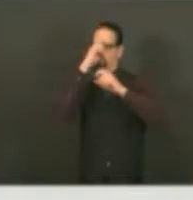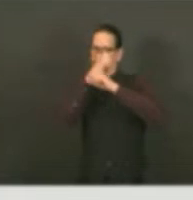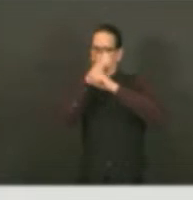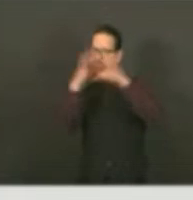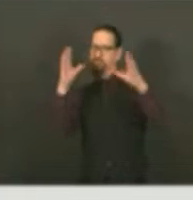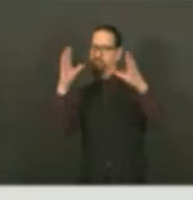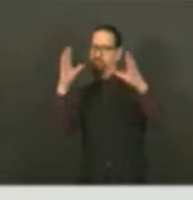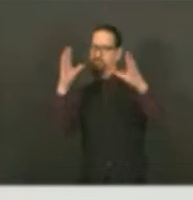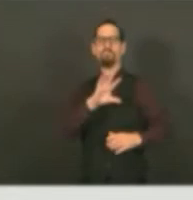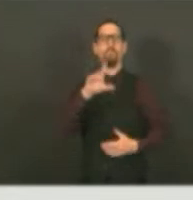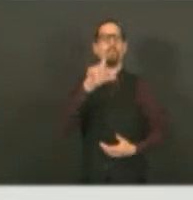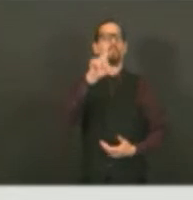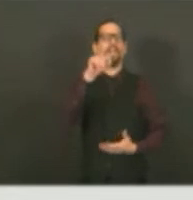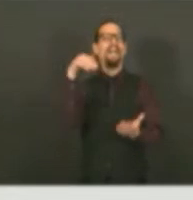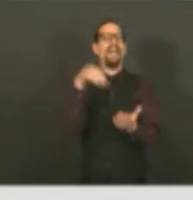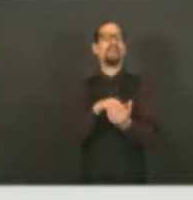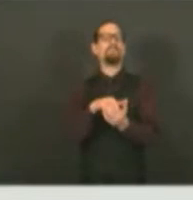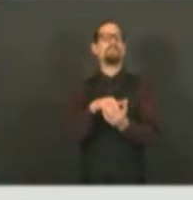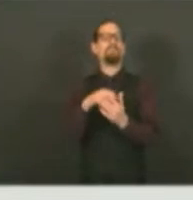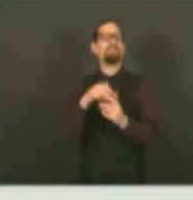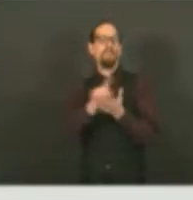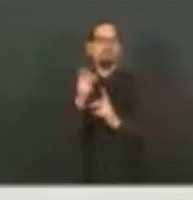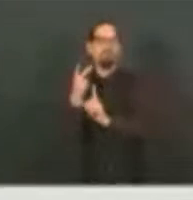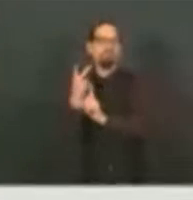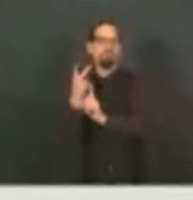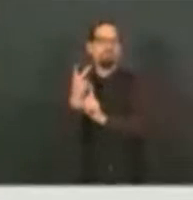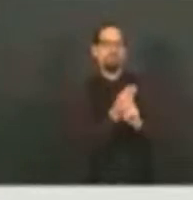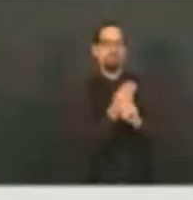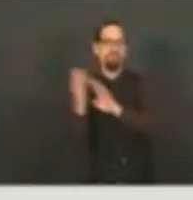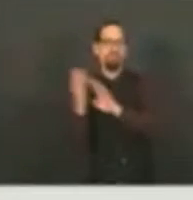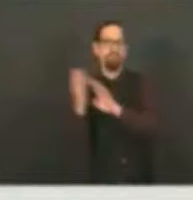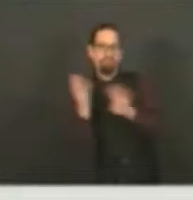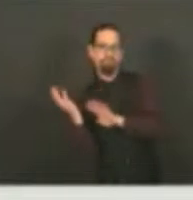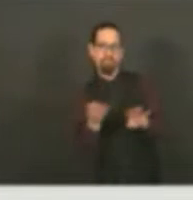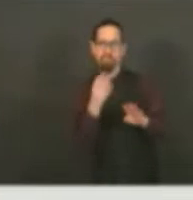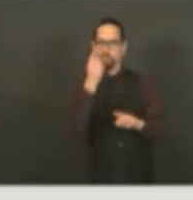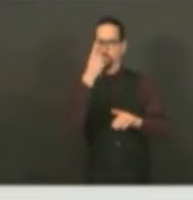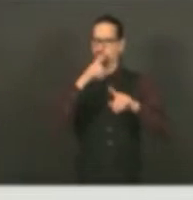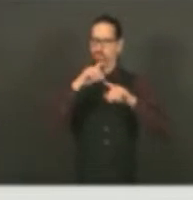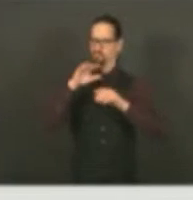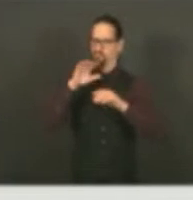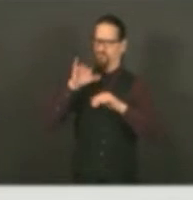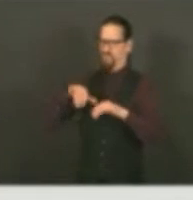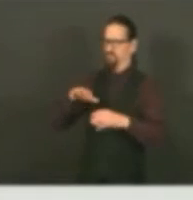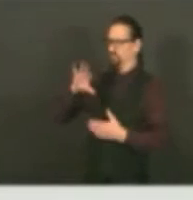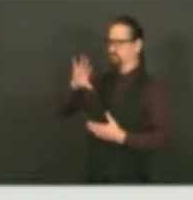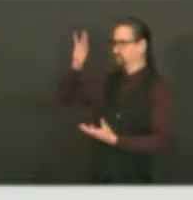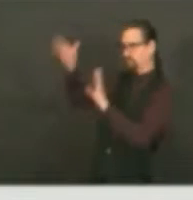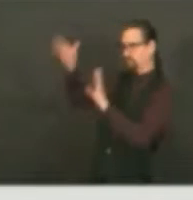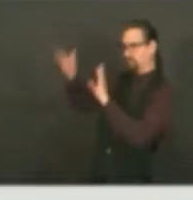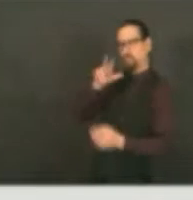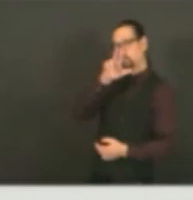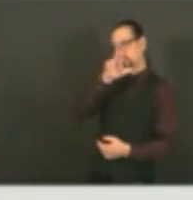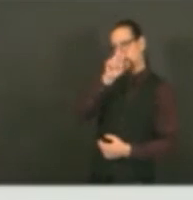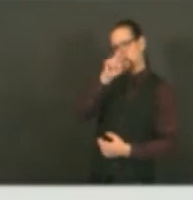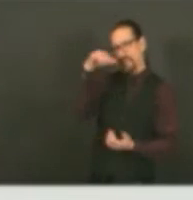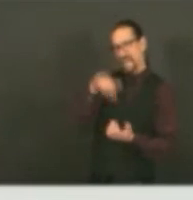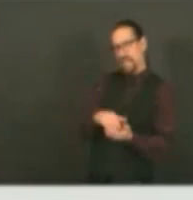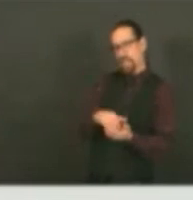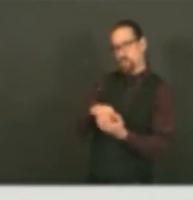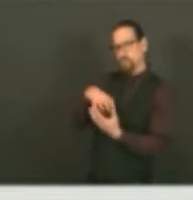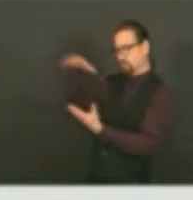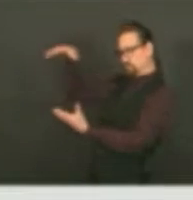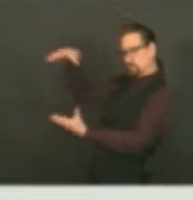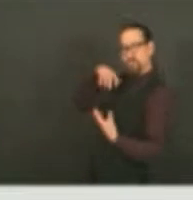roughly 32,000 doses of the vaccine each week. And that breaks down to 8,000 doses of the Pfizer vaccine,